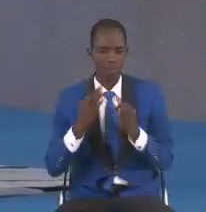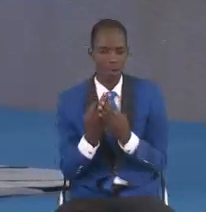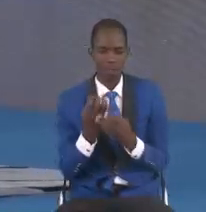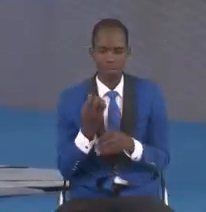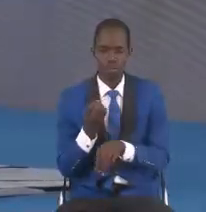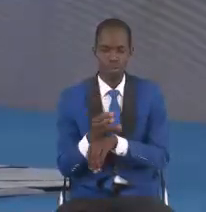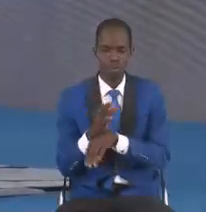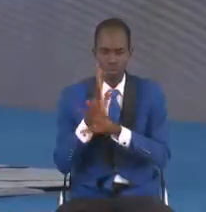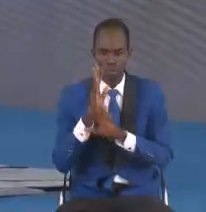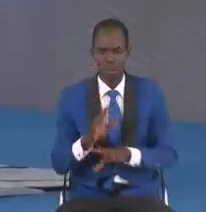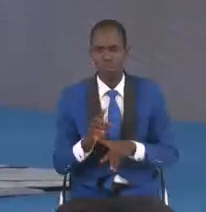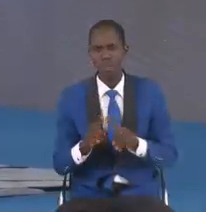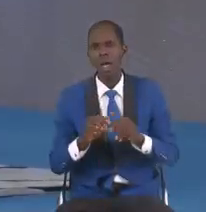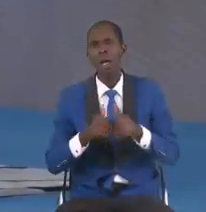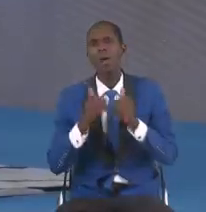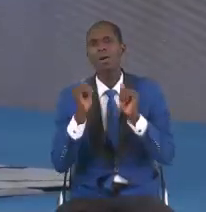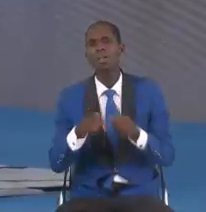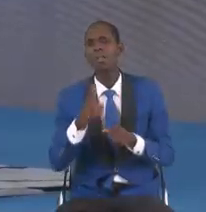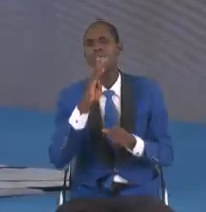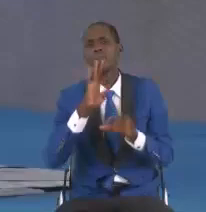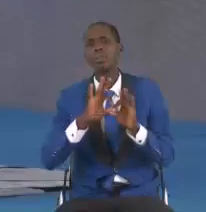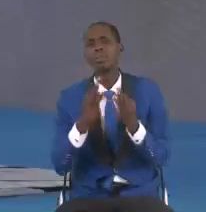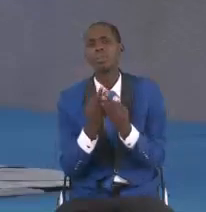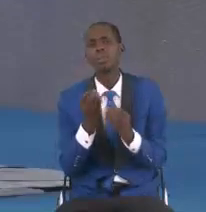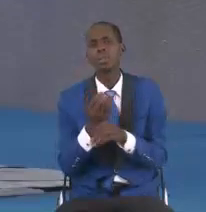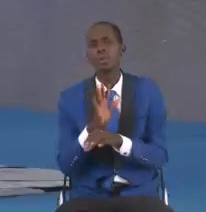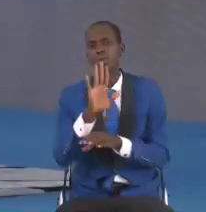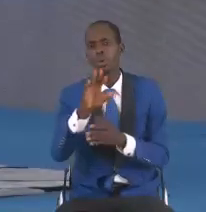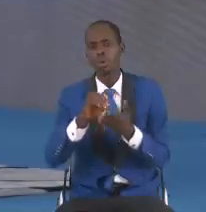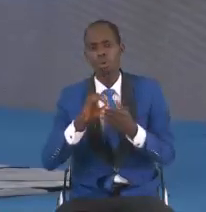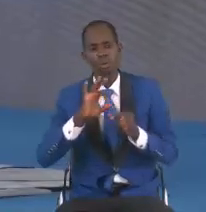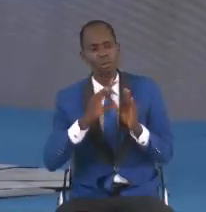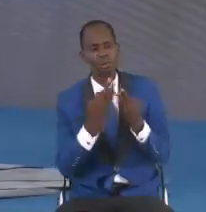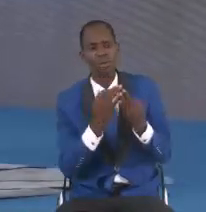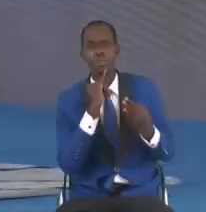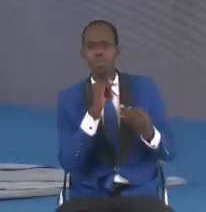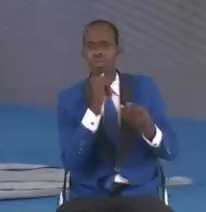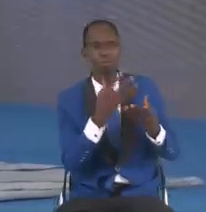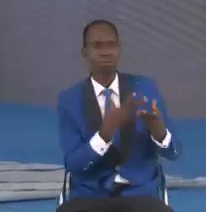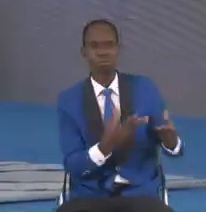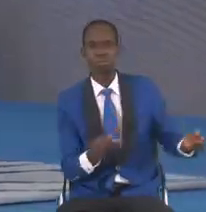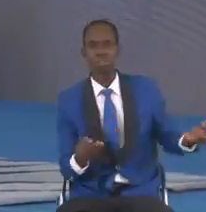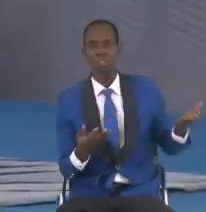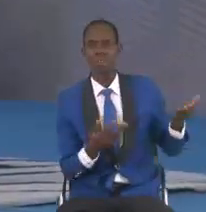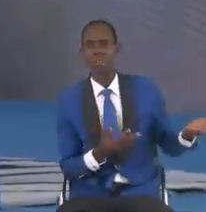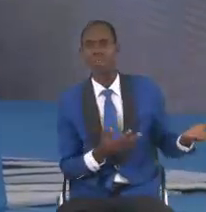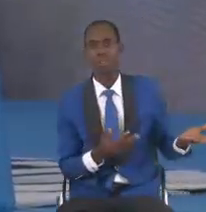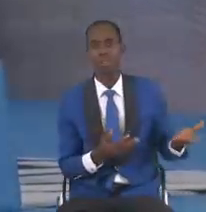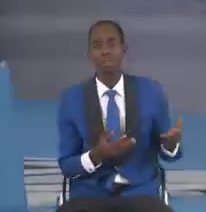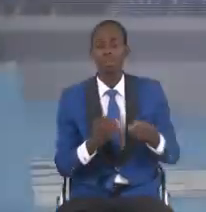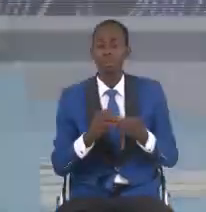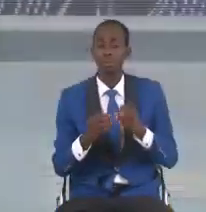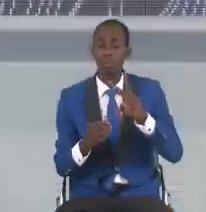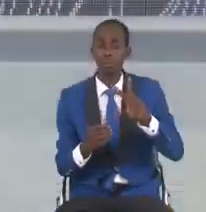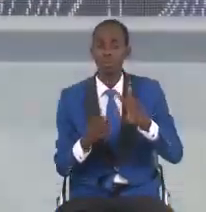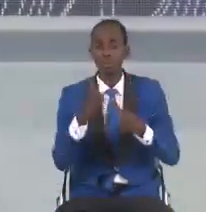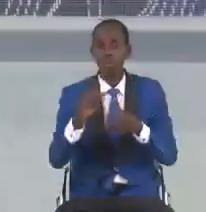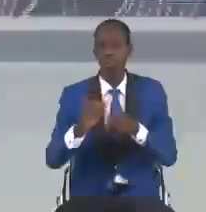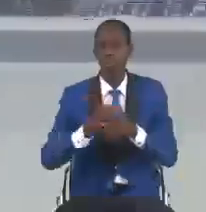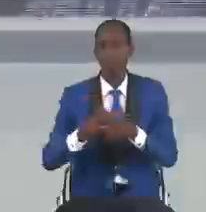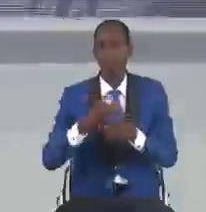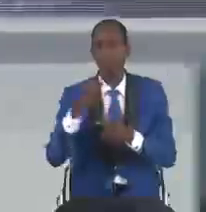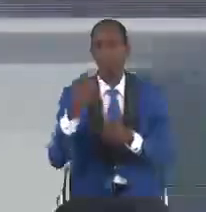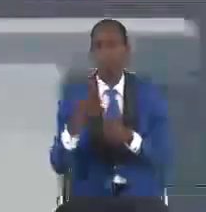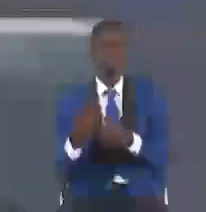family counselor when your own family is not settled? Number two, you practice the word, perform the